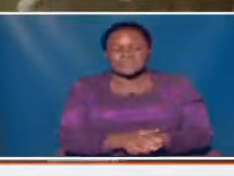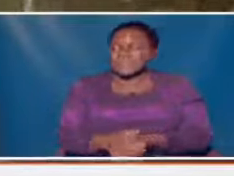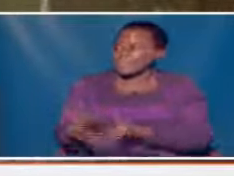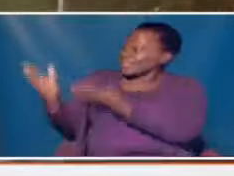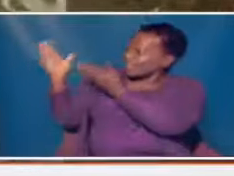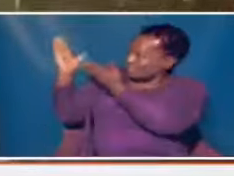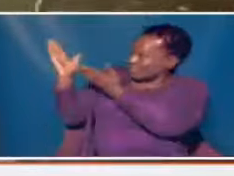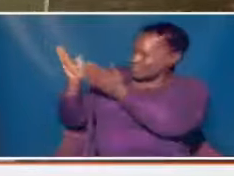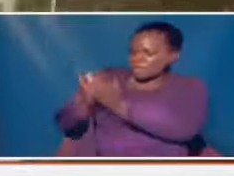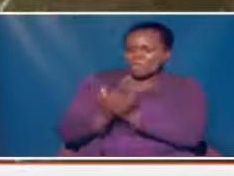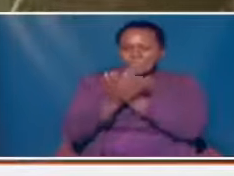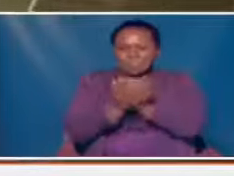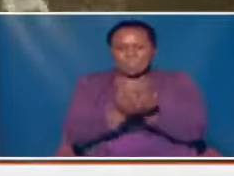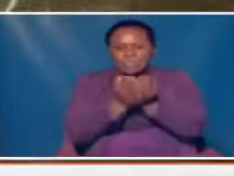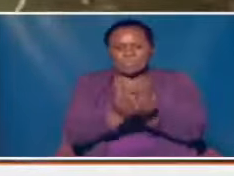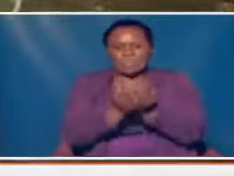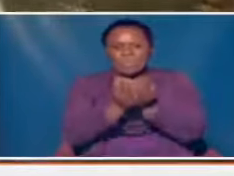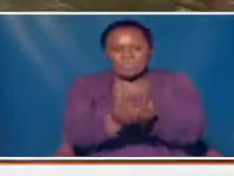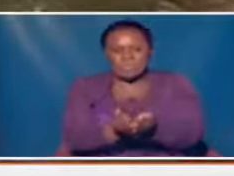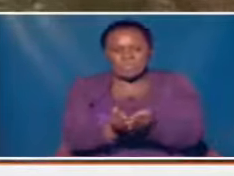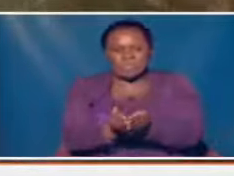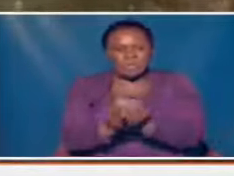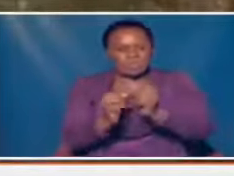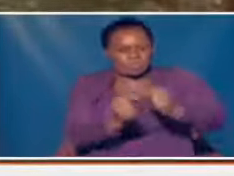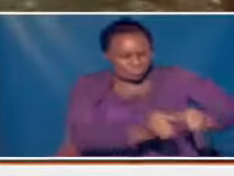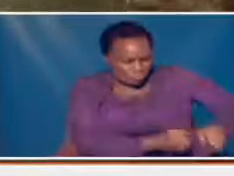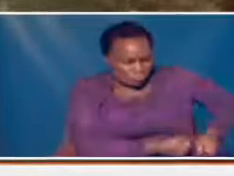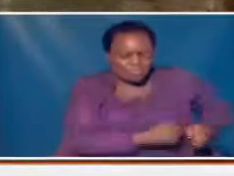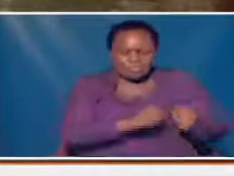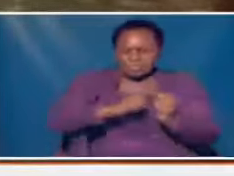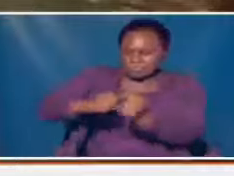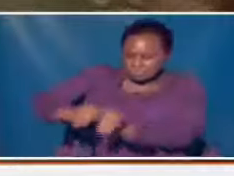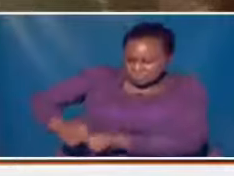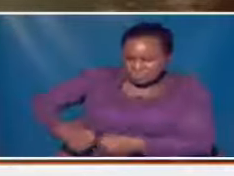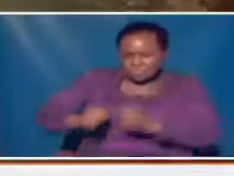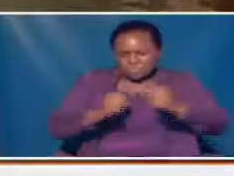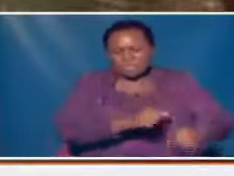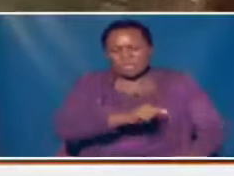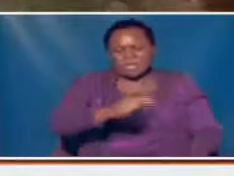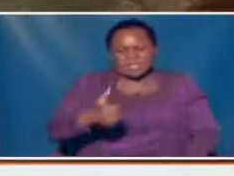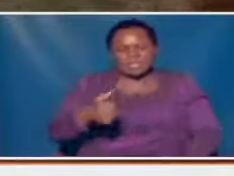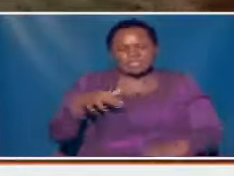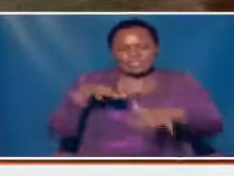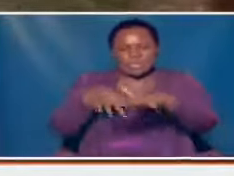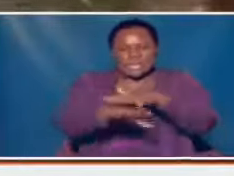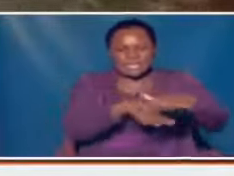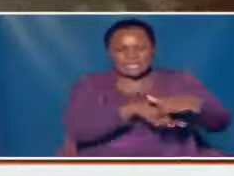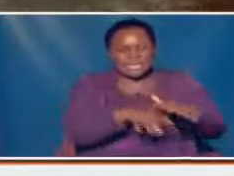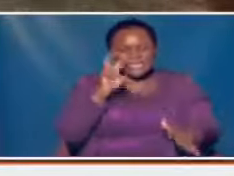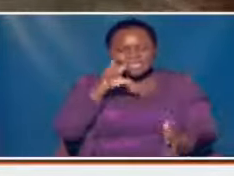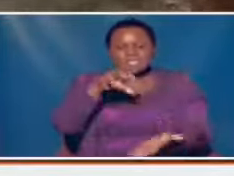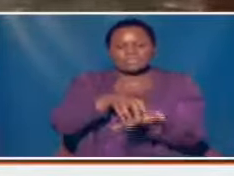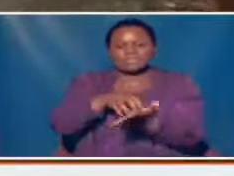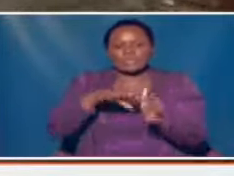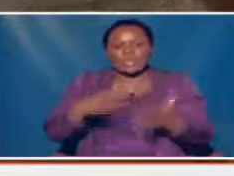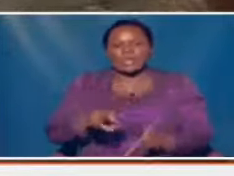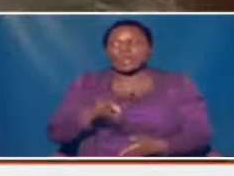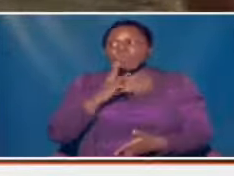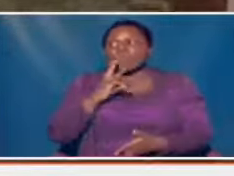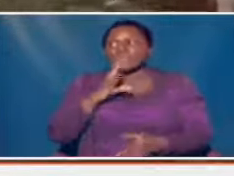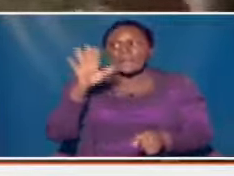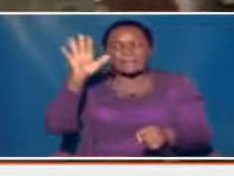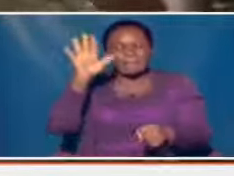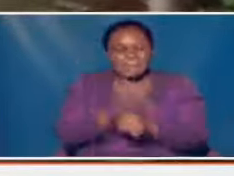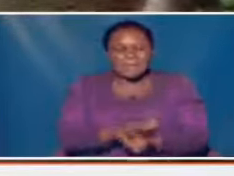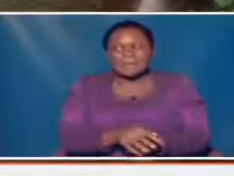These boats. We pull the anchor towards the other side to assess the real situation, but the water became too